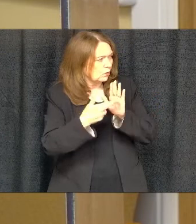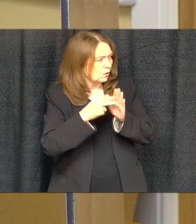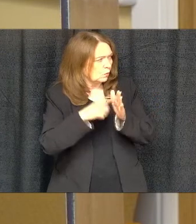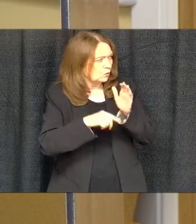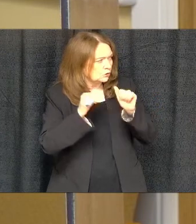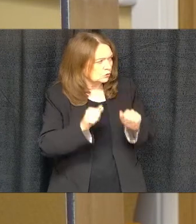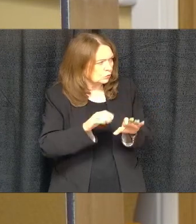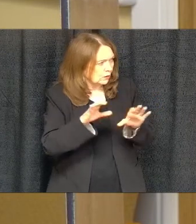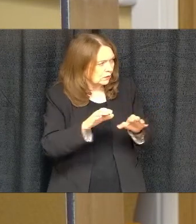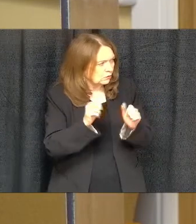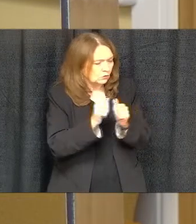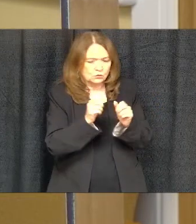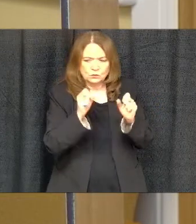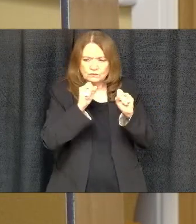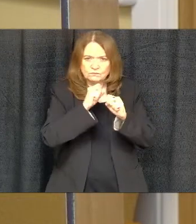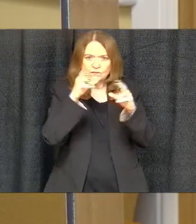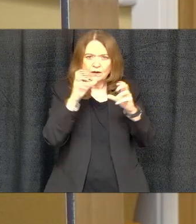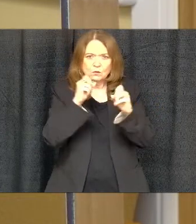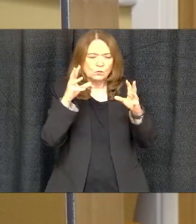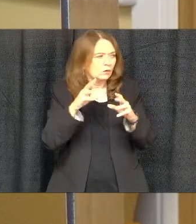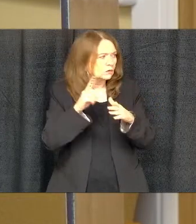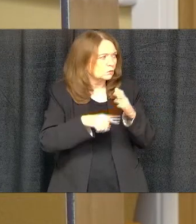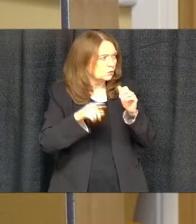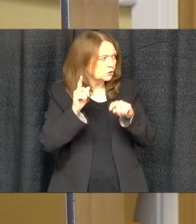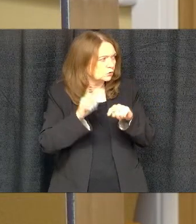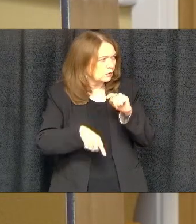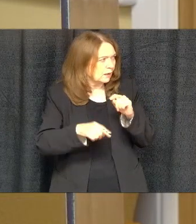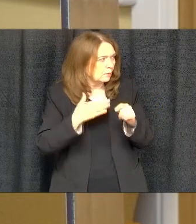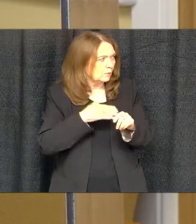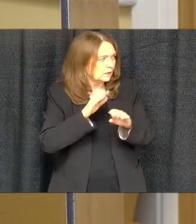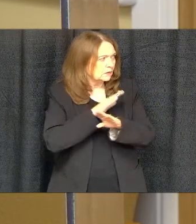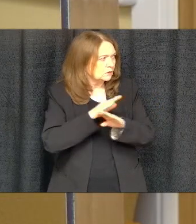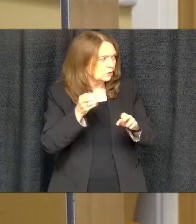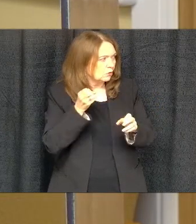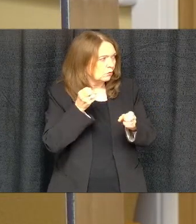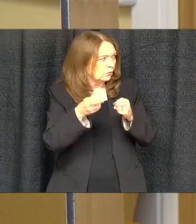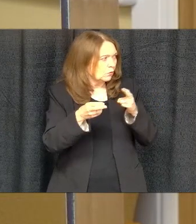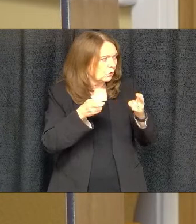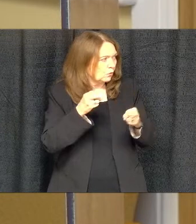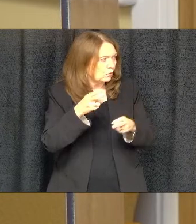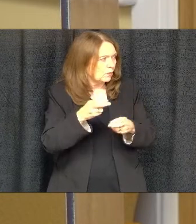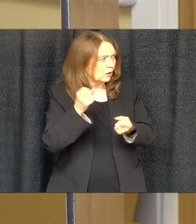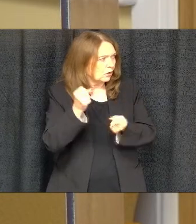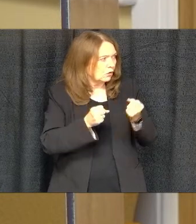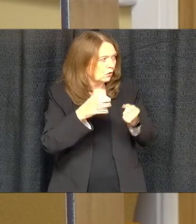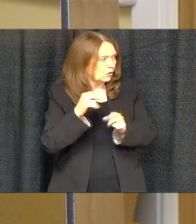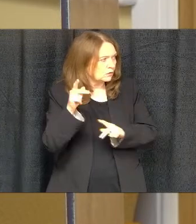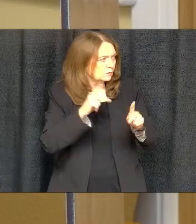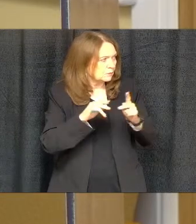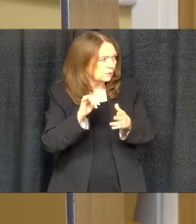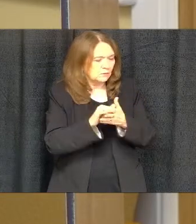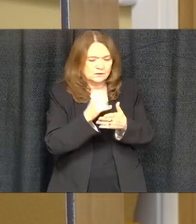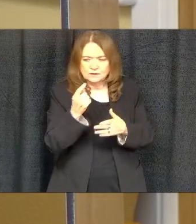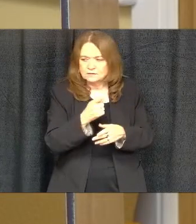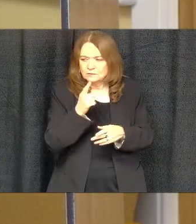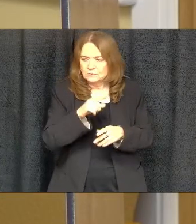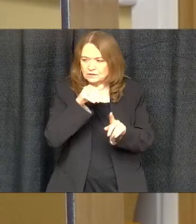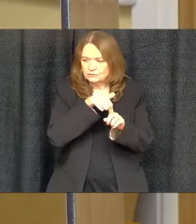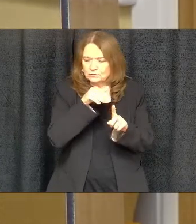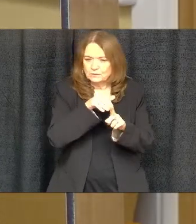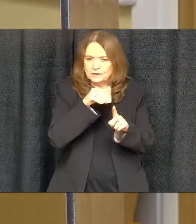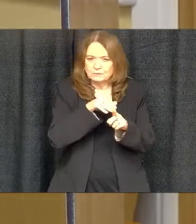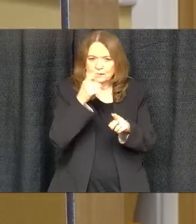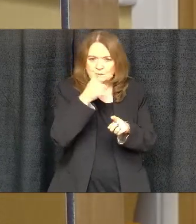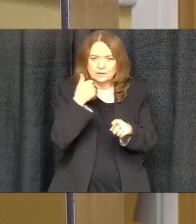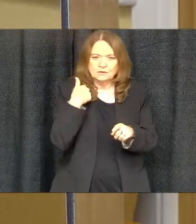do with fireworks and what you can't do. Please don't throw fireworks at other cars and people. This is something we need to be reminded about because